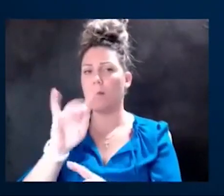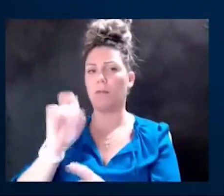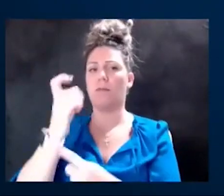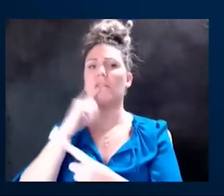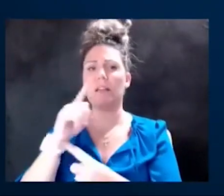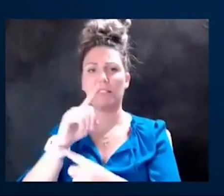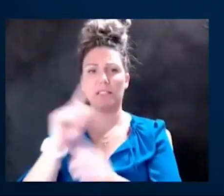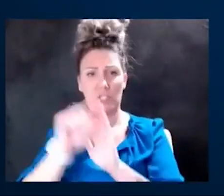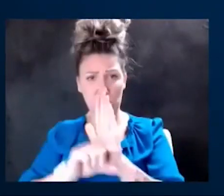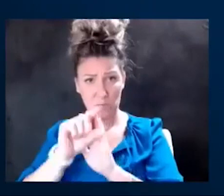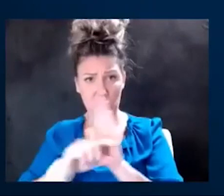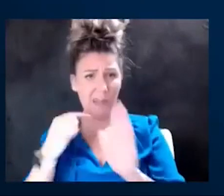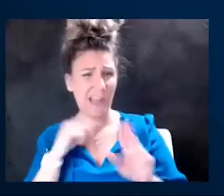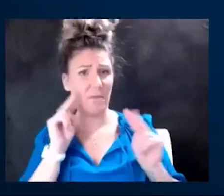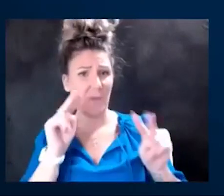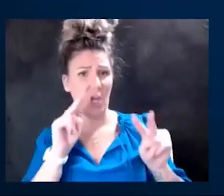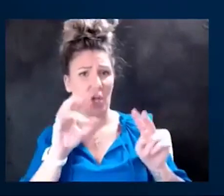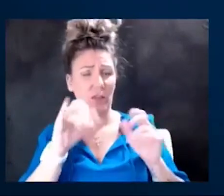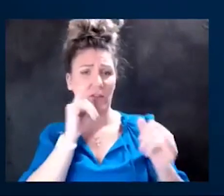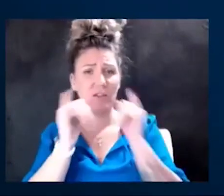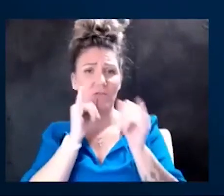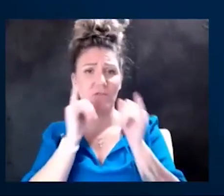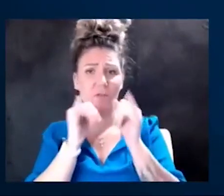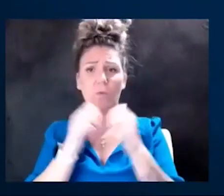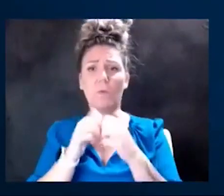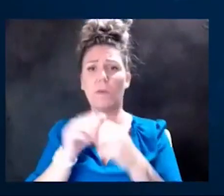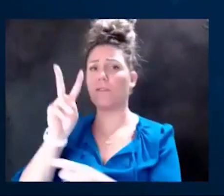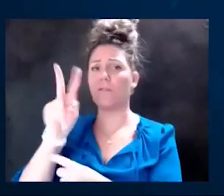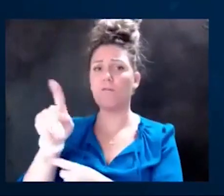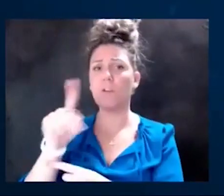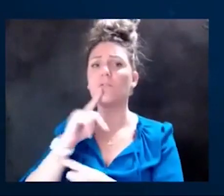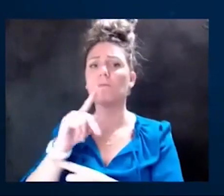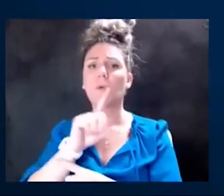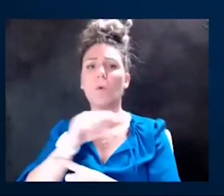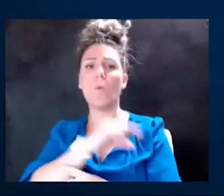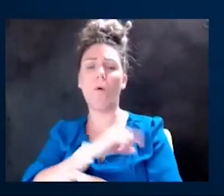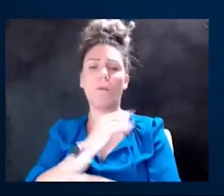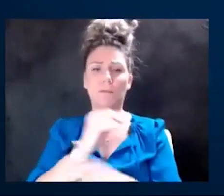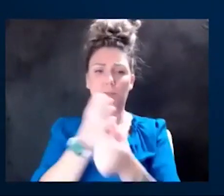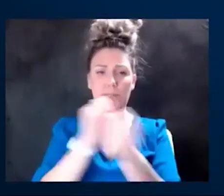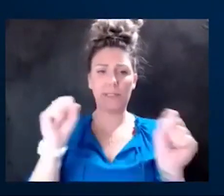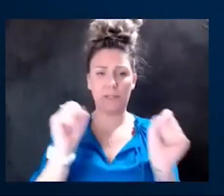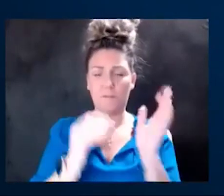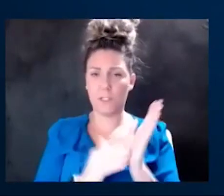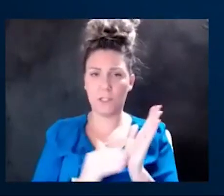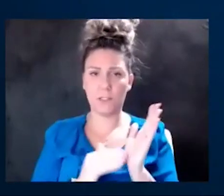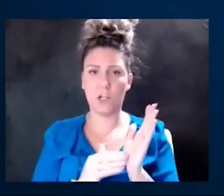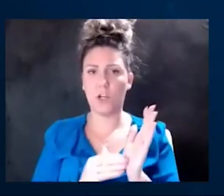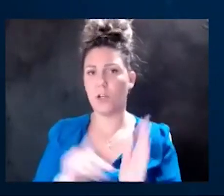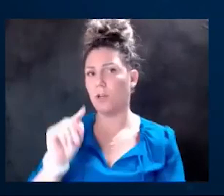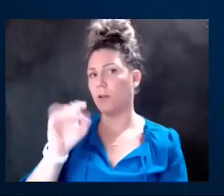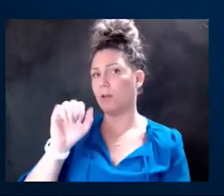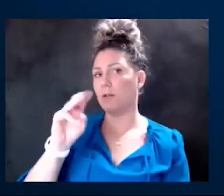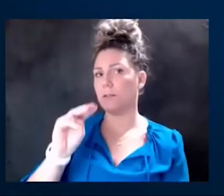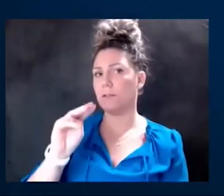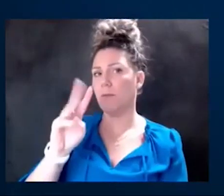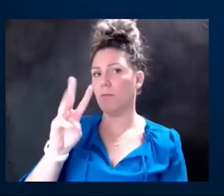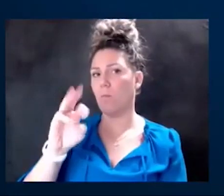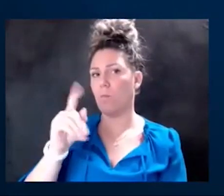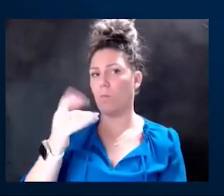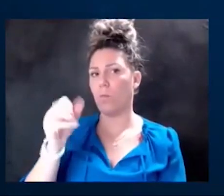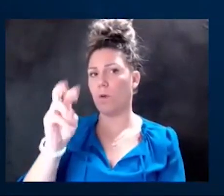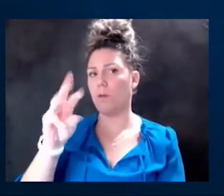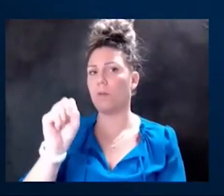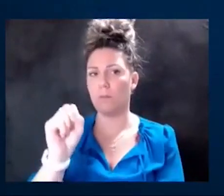I monitored this interview with Vice President of Quality and Safety, Dr. Tim Williamson yesterday. What he actually said,